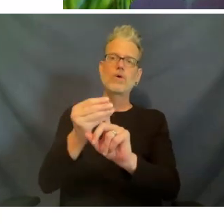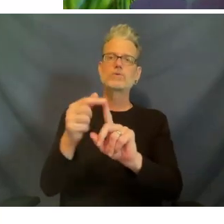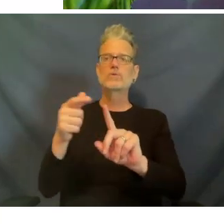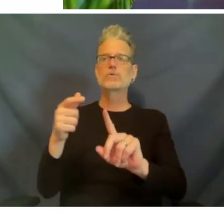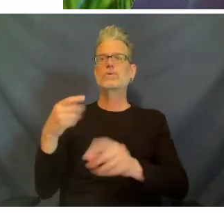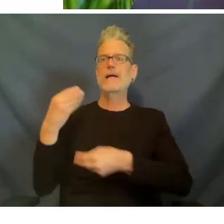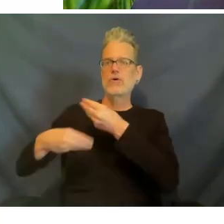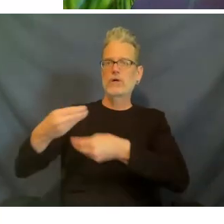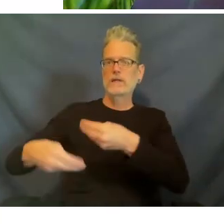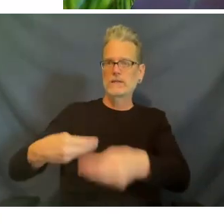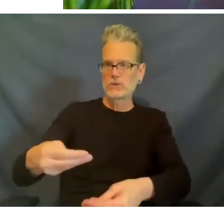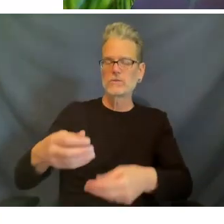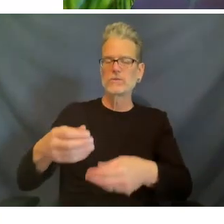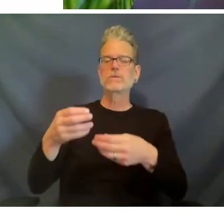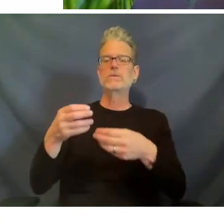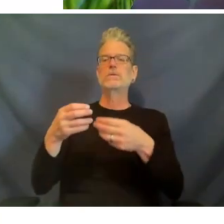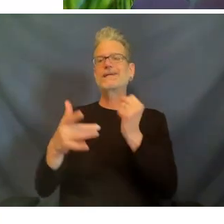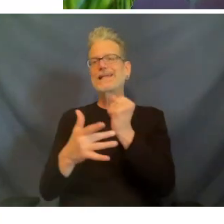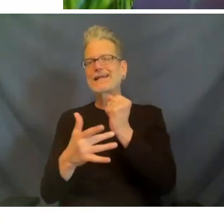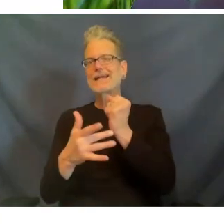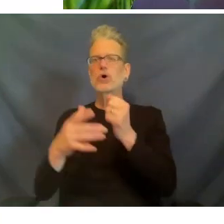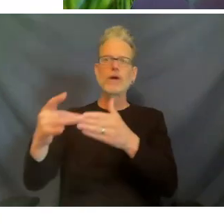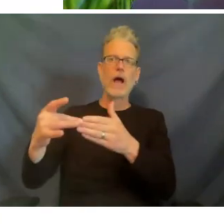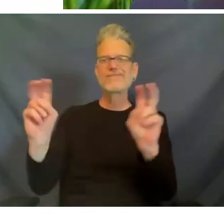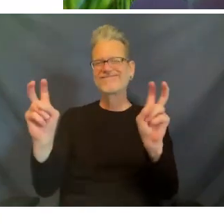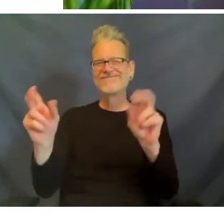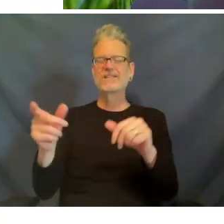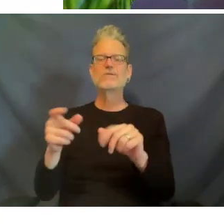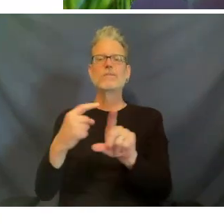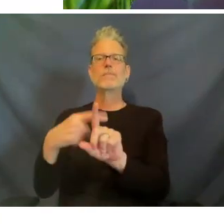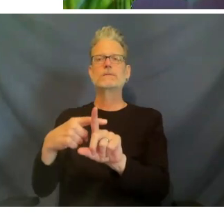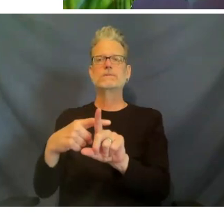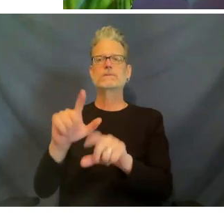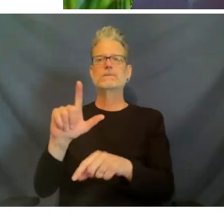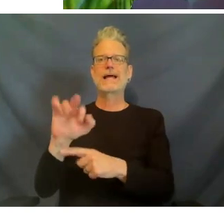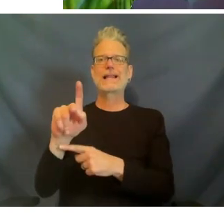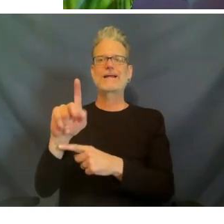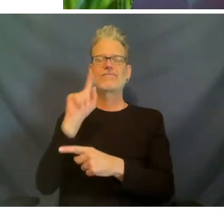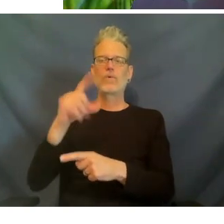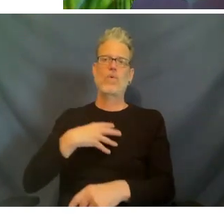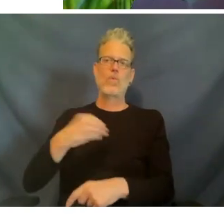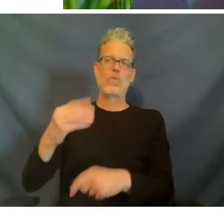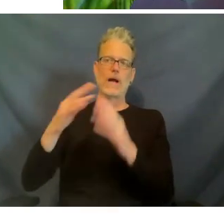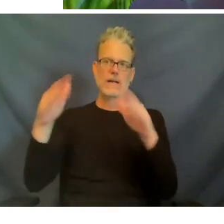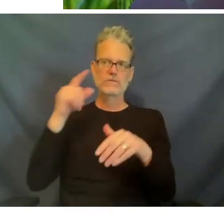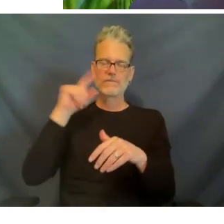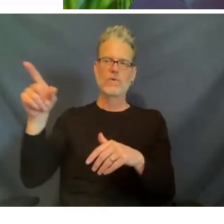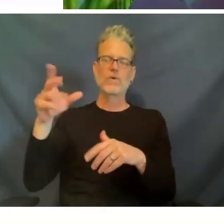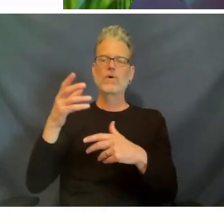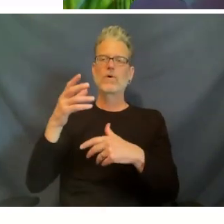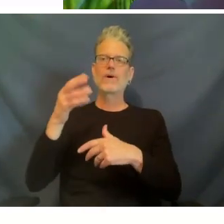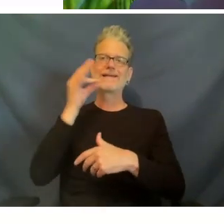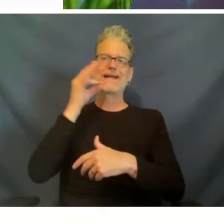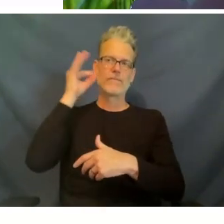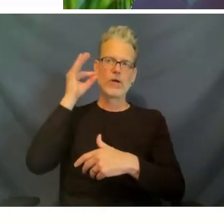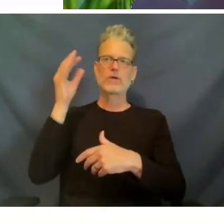Authority Technical Guide. And then you also will find links to the White House Council on Native American Affairs Best Practices Report for